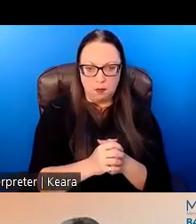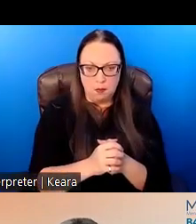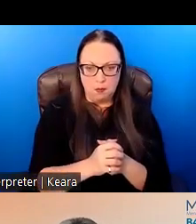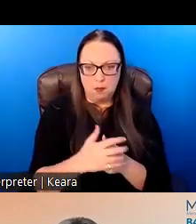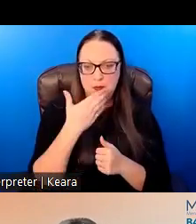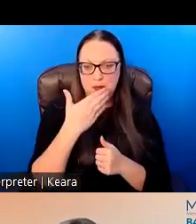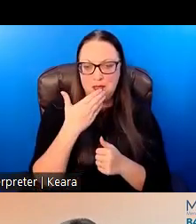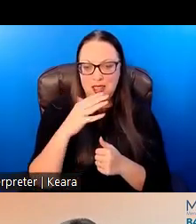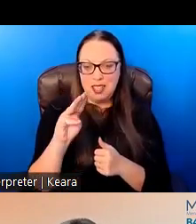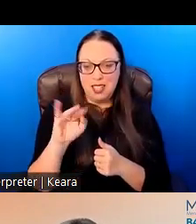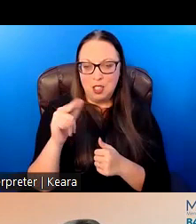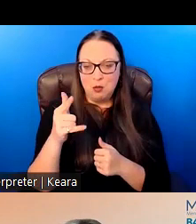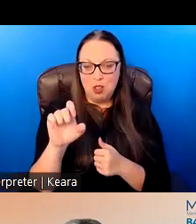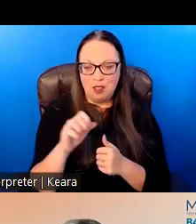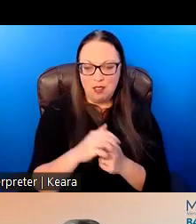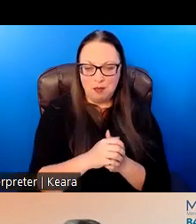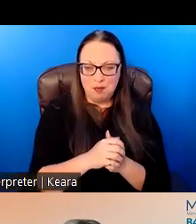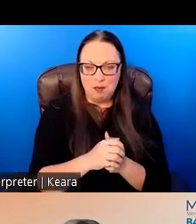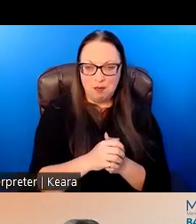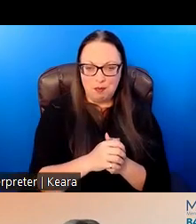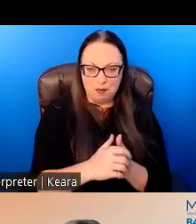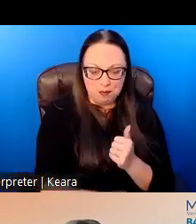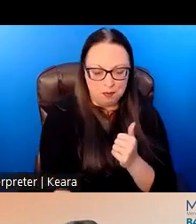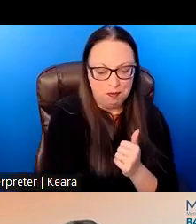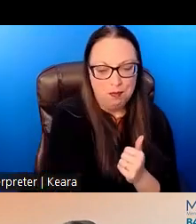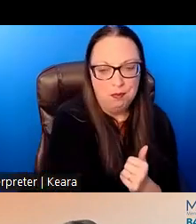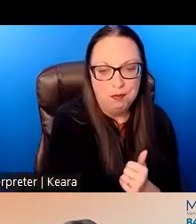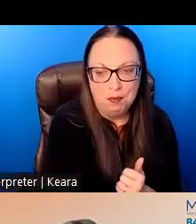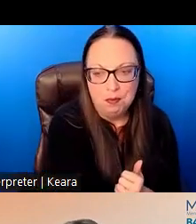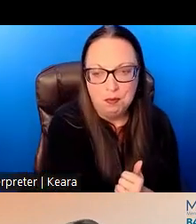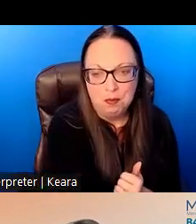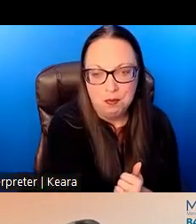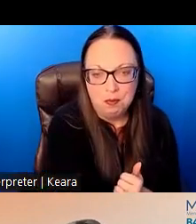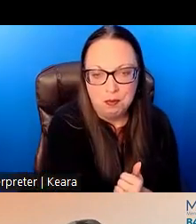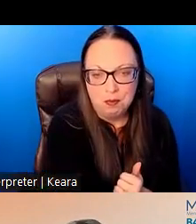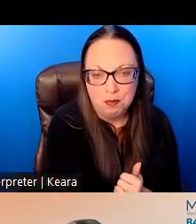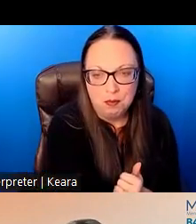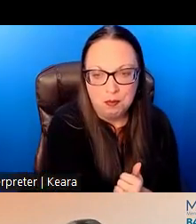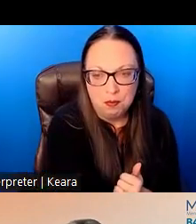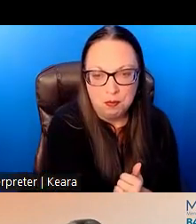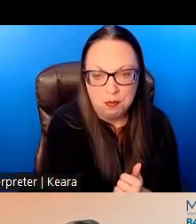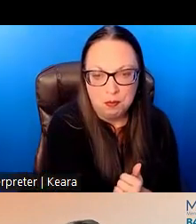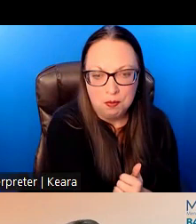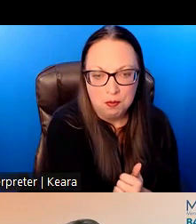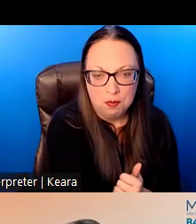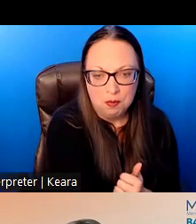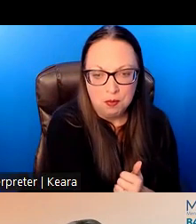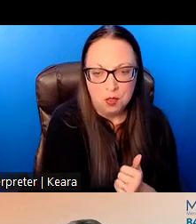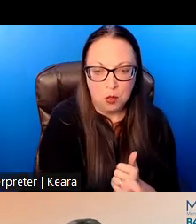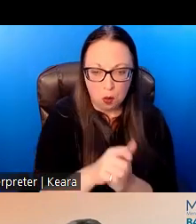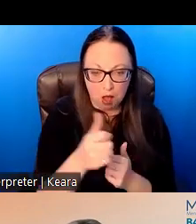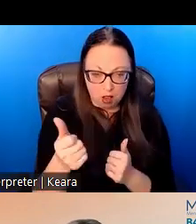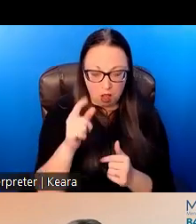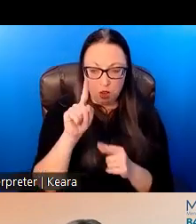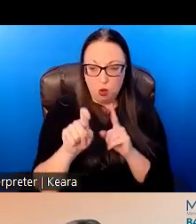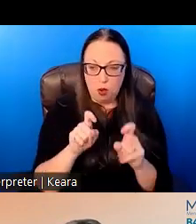Thank you, Michelle. Kind of going along that line, another question that came through about those that are providing the peer